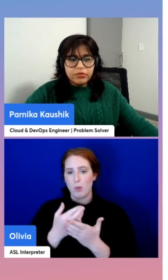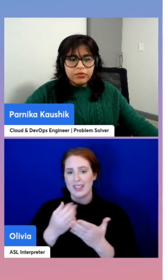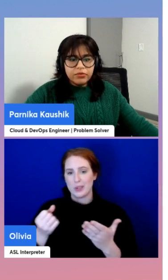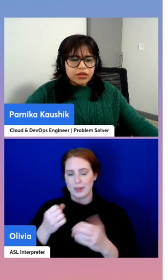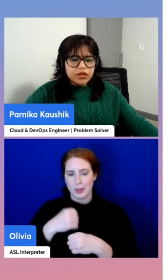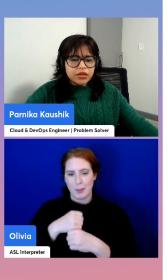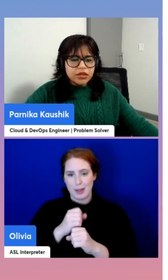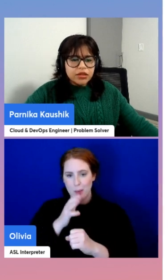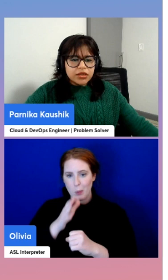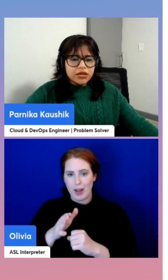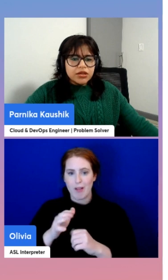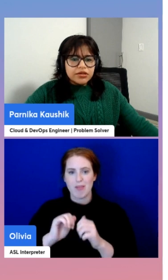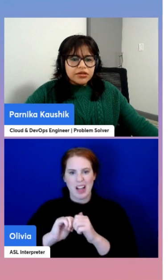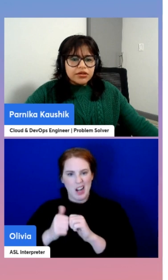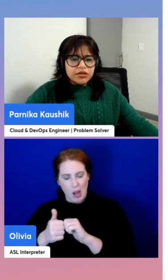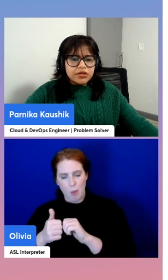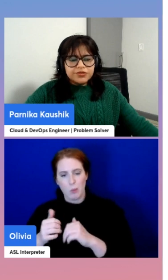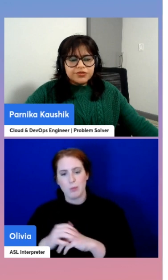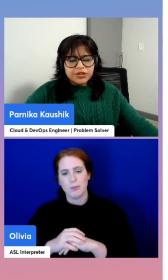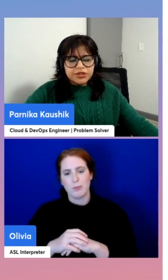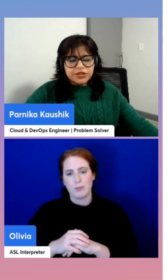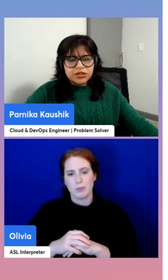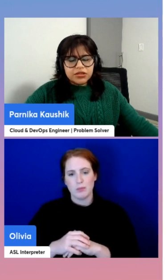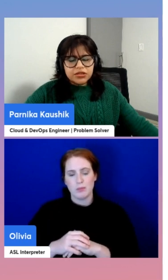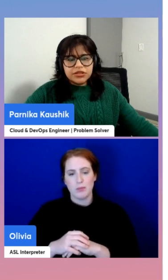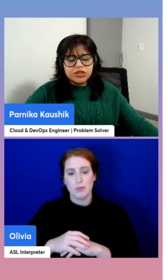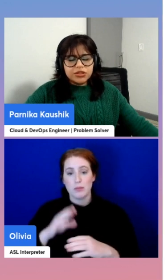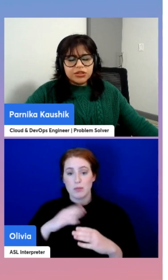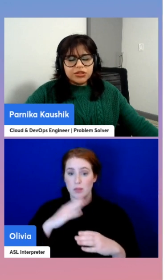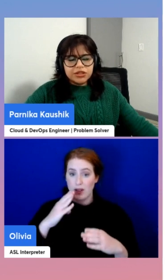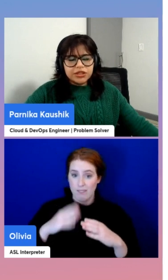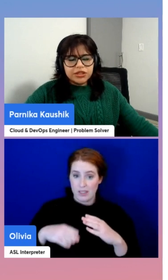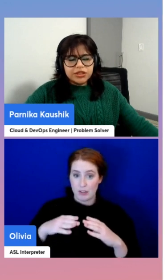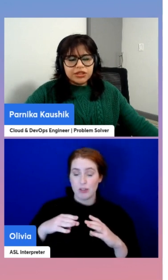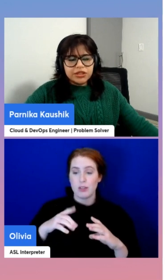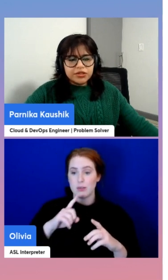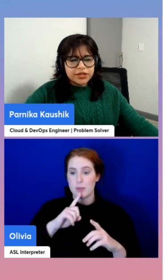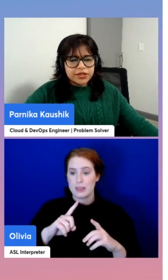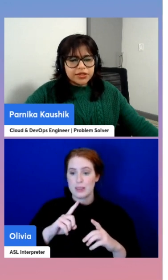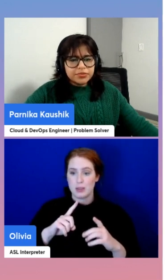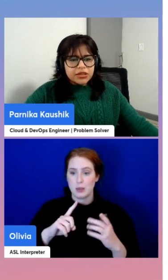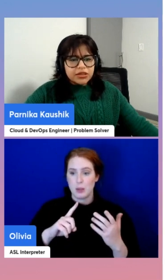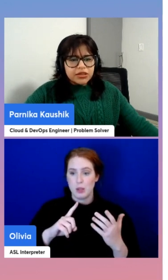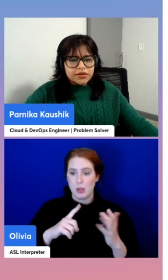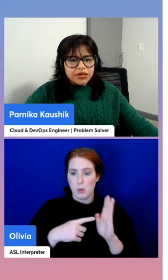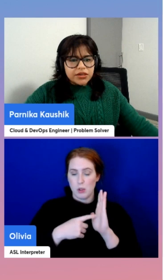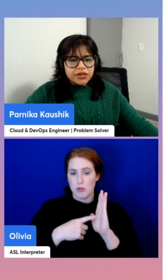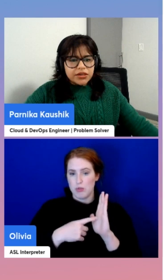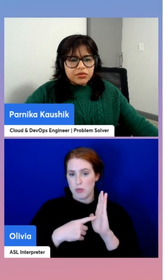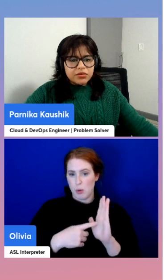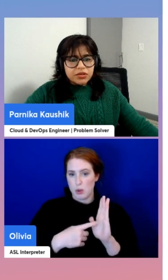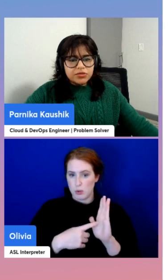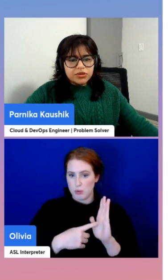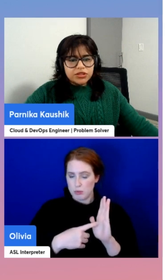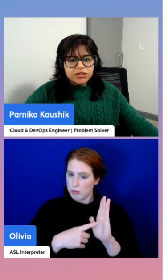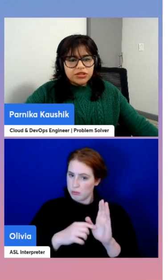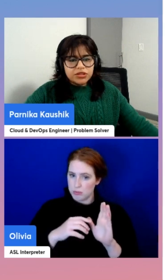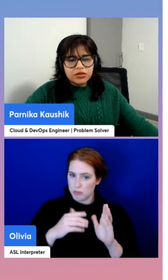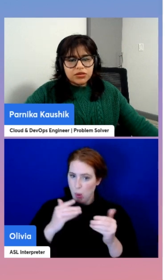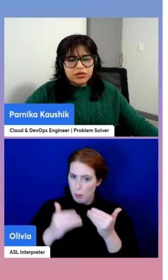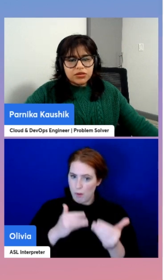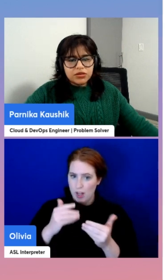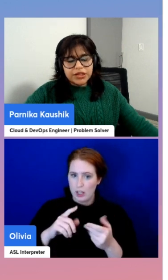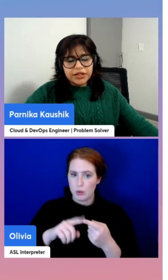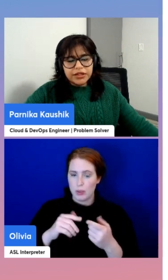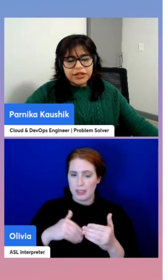where. And once it finishes it, essentially it's going to move on to the next step. I created a Vault instance which has